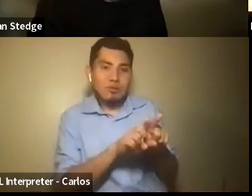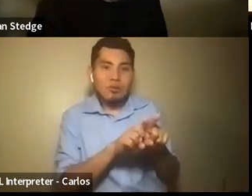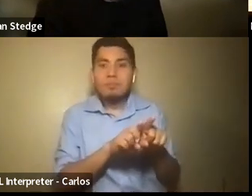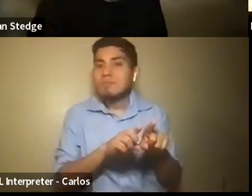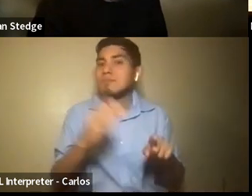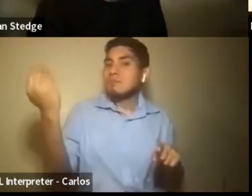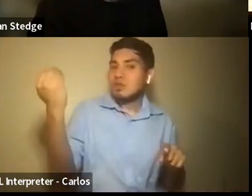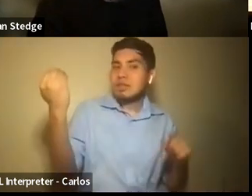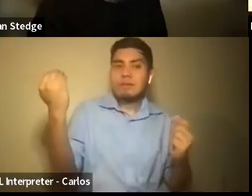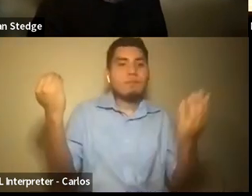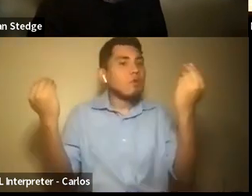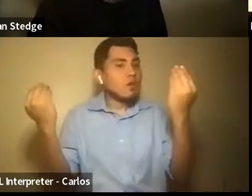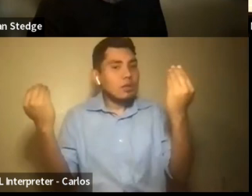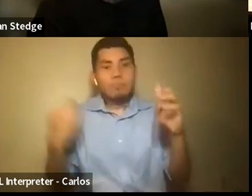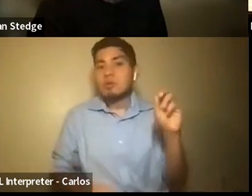with the 14th.